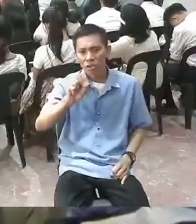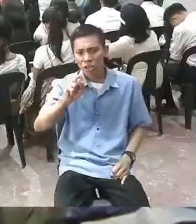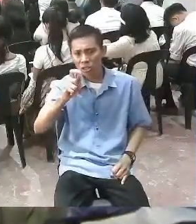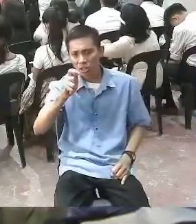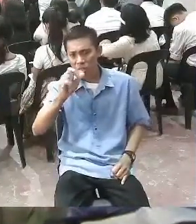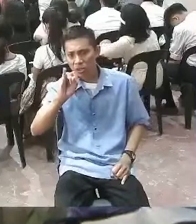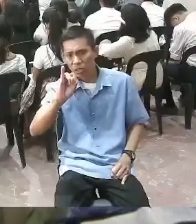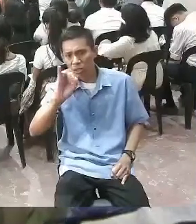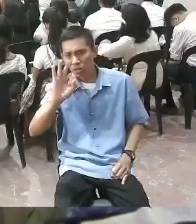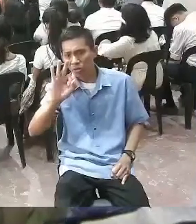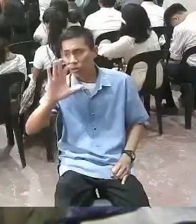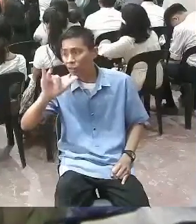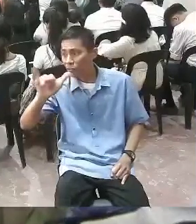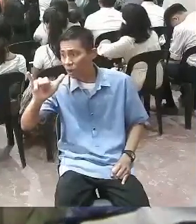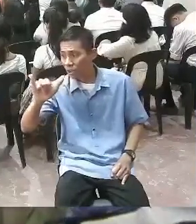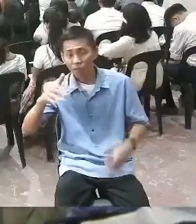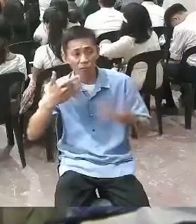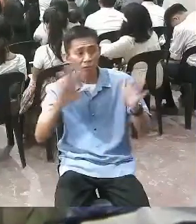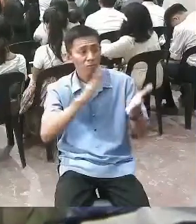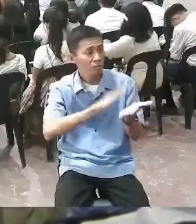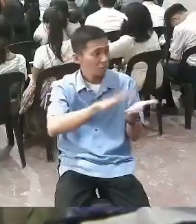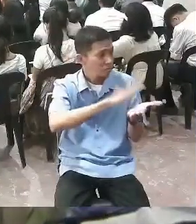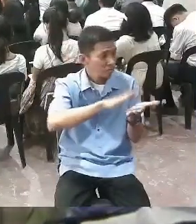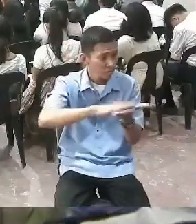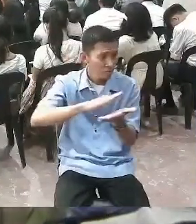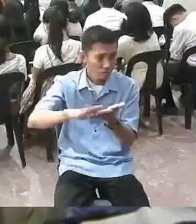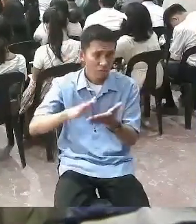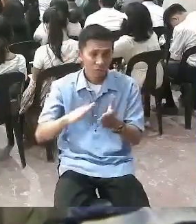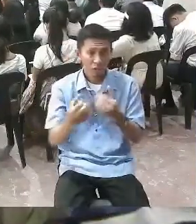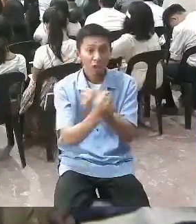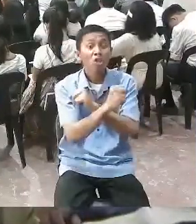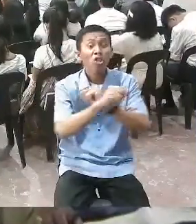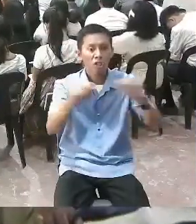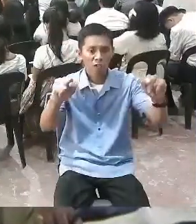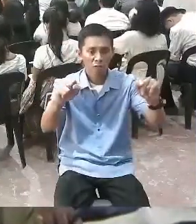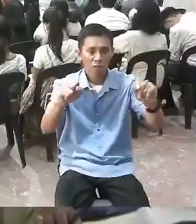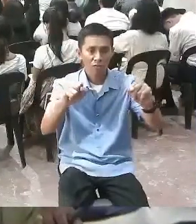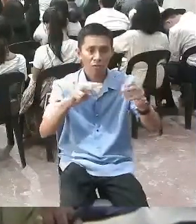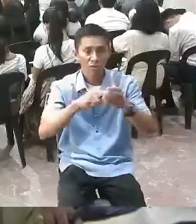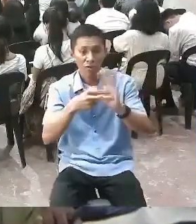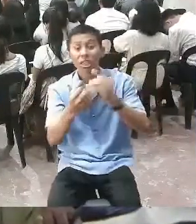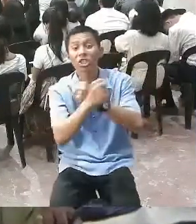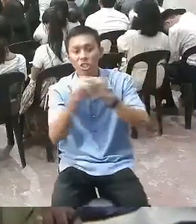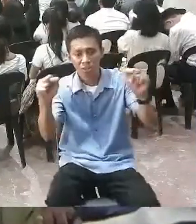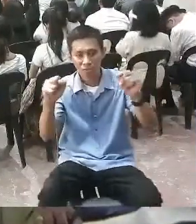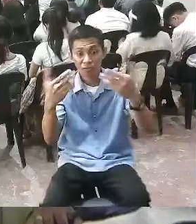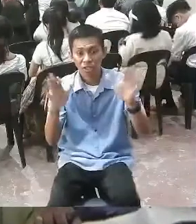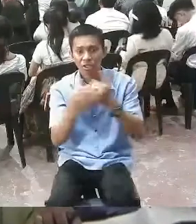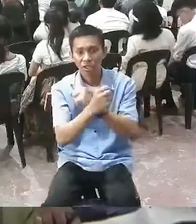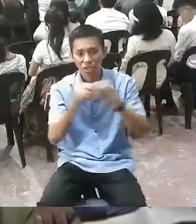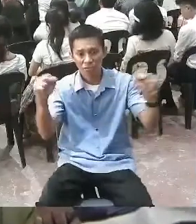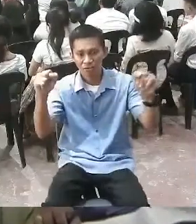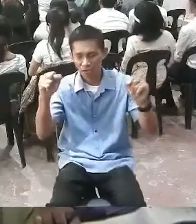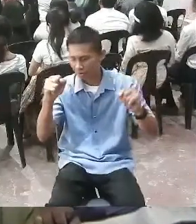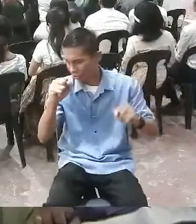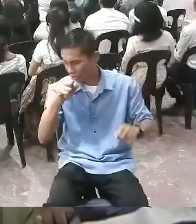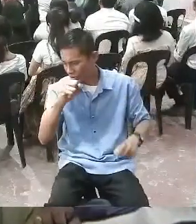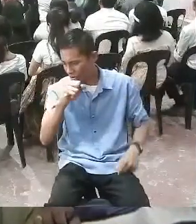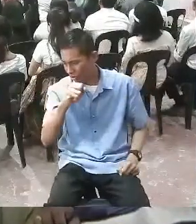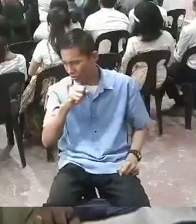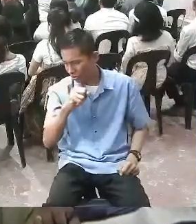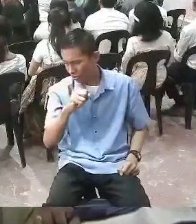America and you go on with your Christian life. I want you to remember this. Justified, you can take the